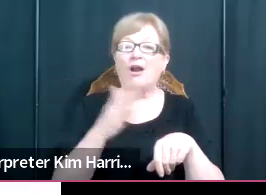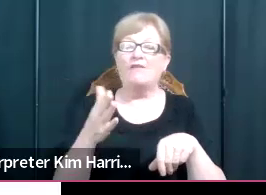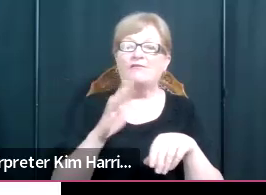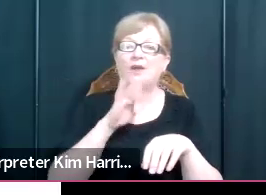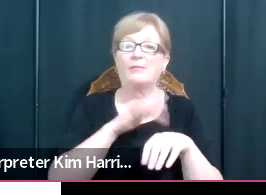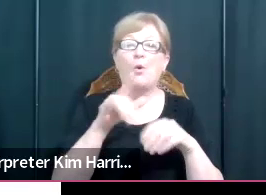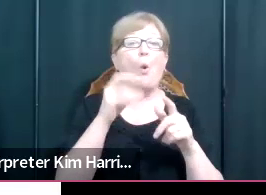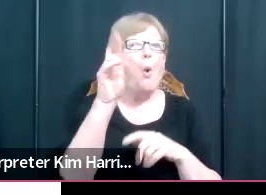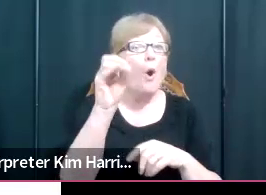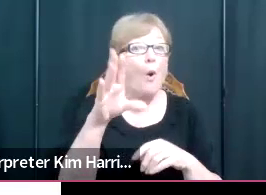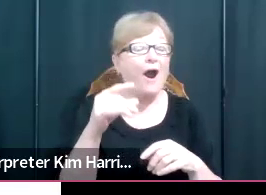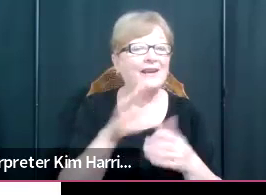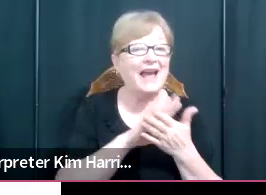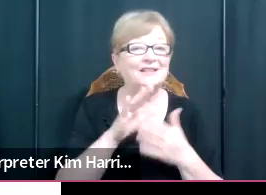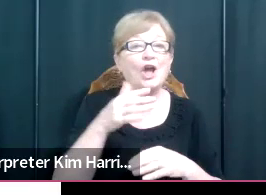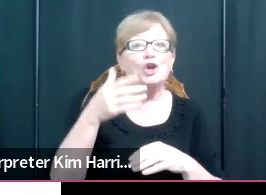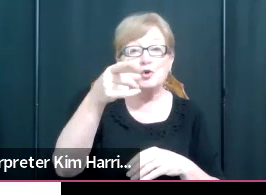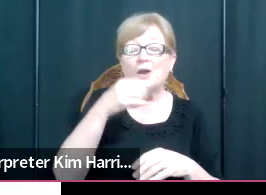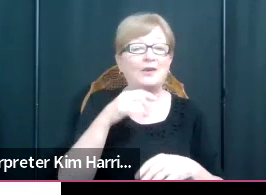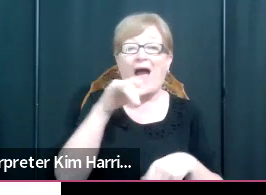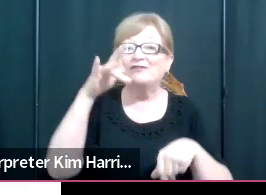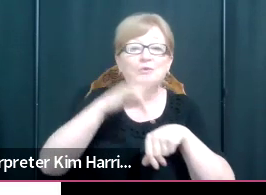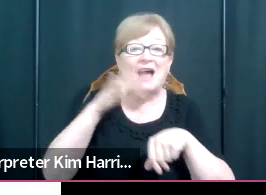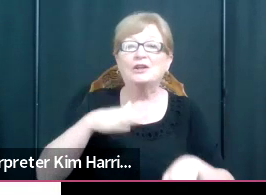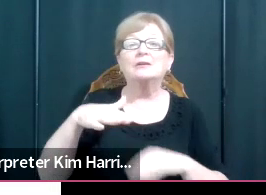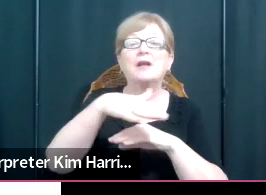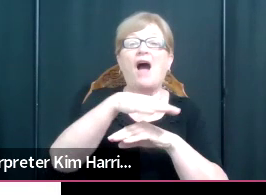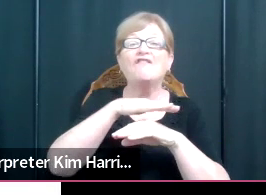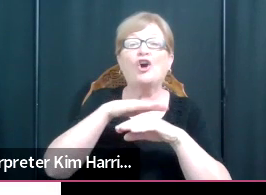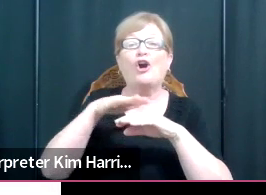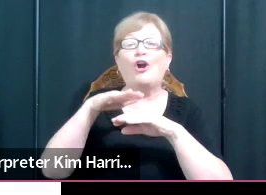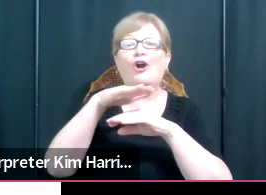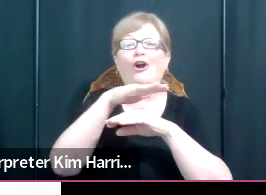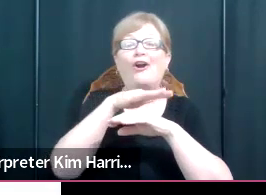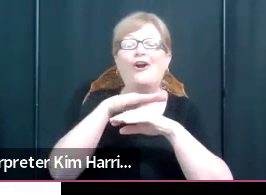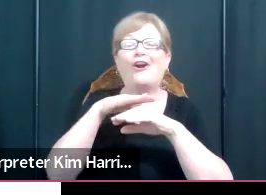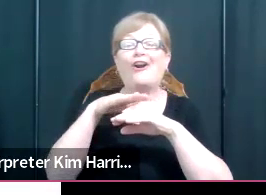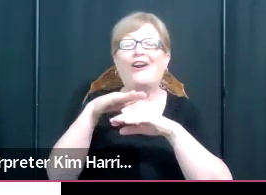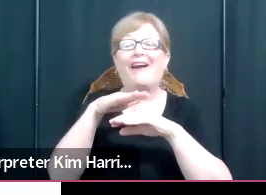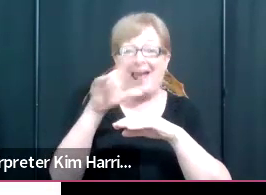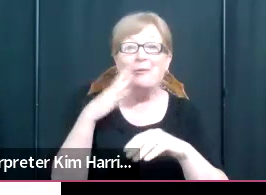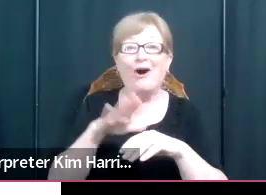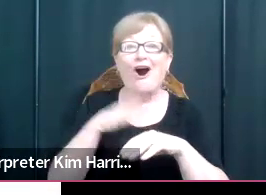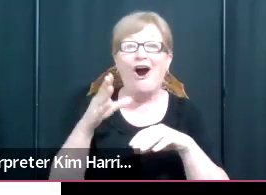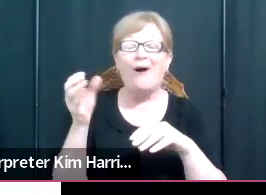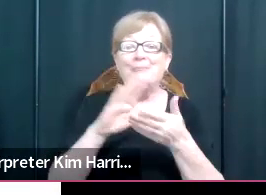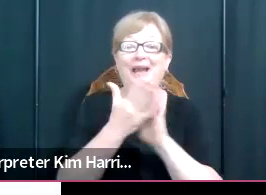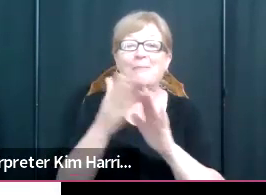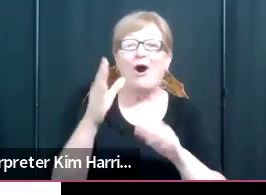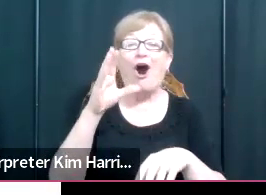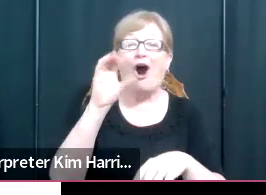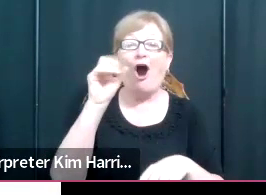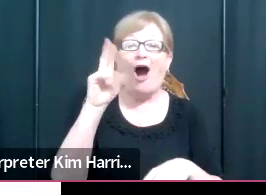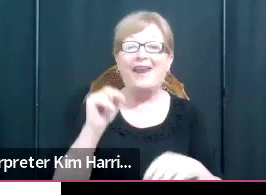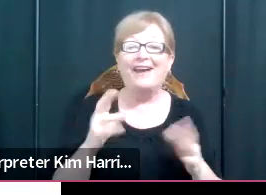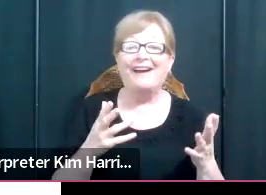hand over them, that will turn them on and off as well. So you don't need to be able to apply any pressure or have your hand in